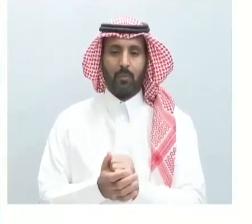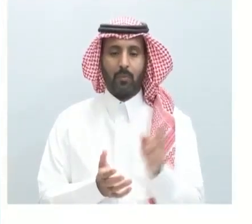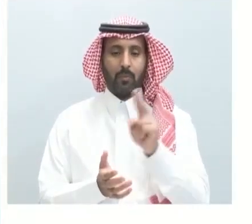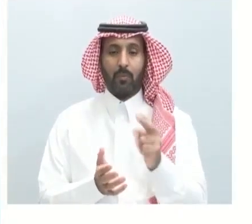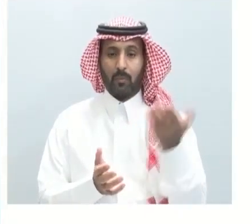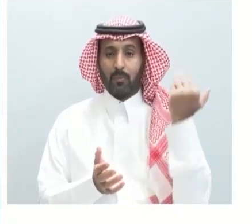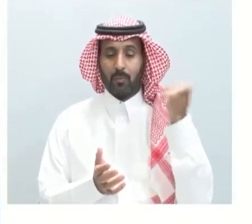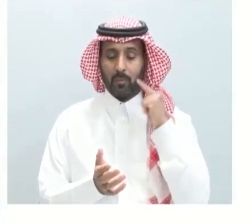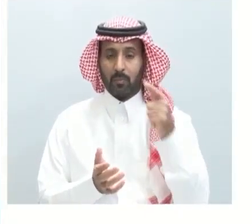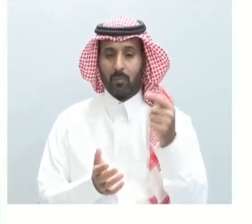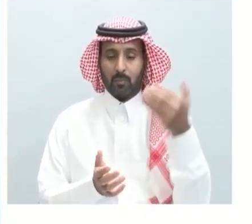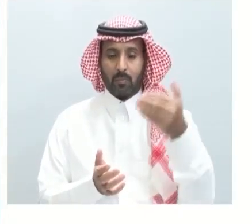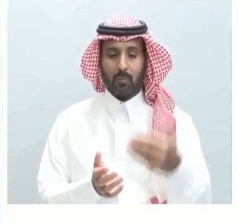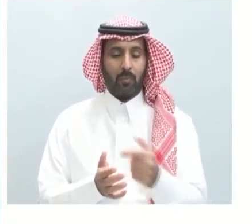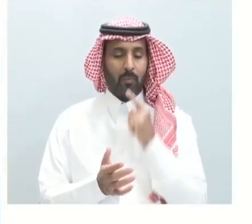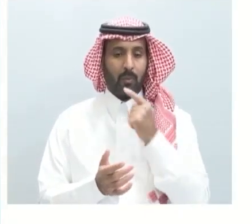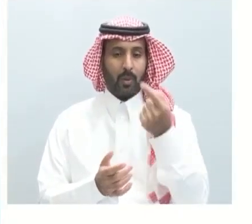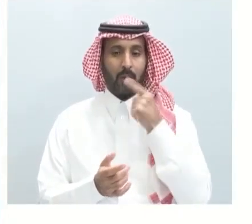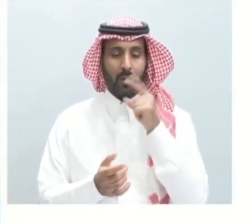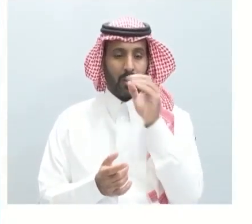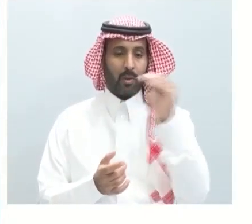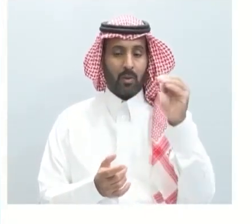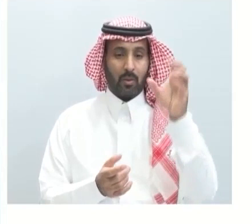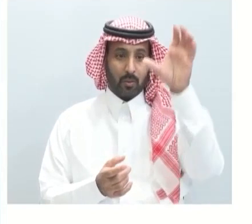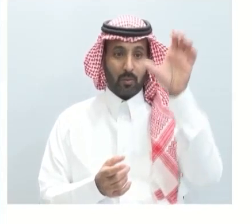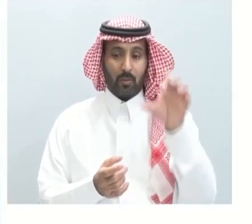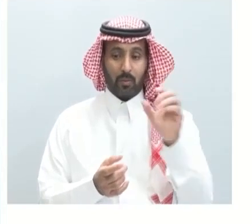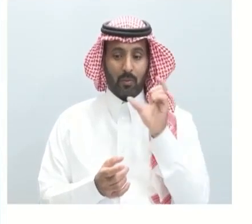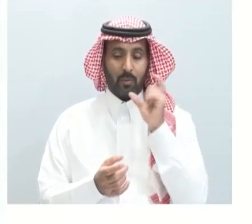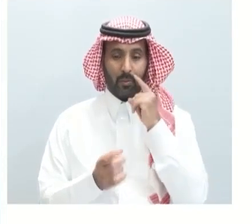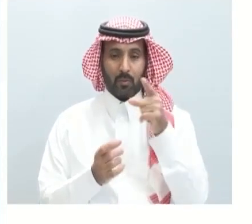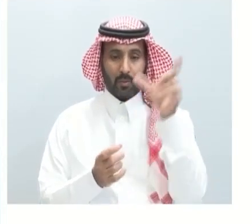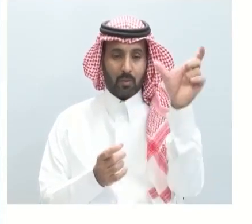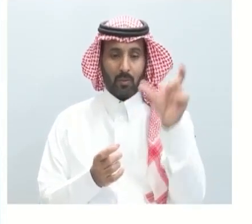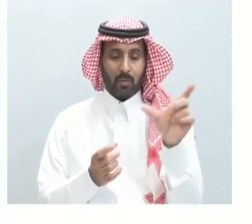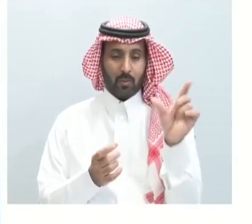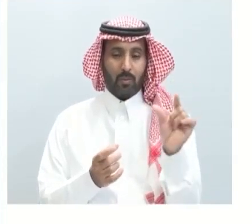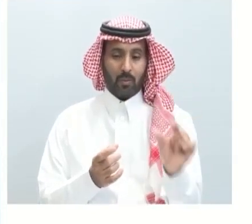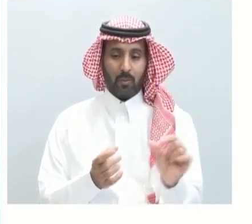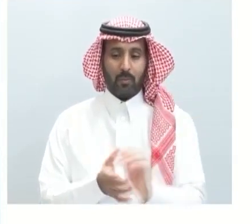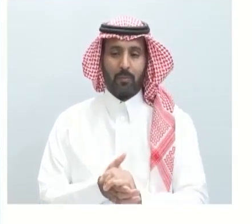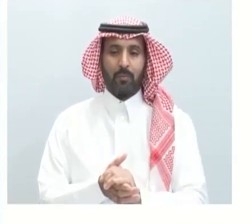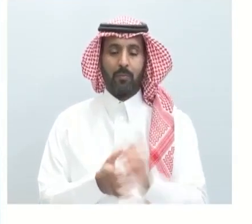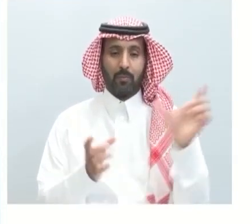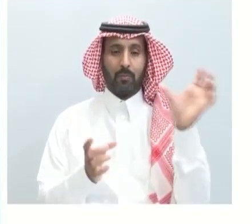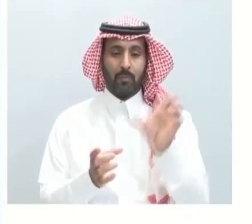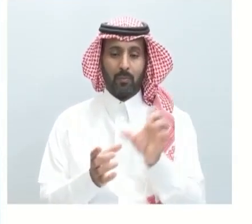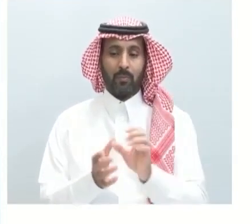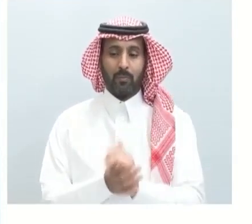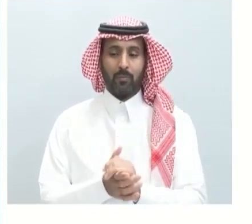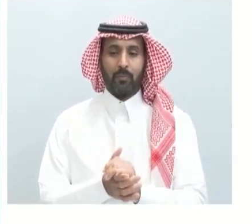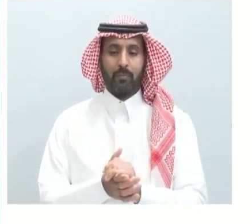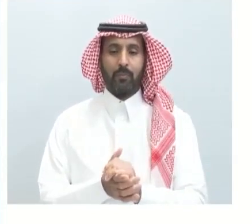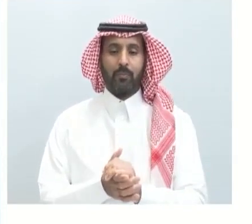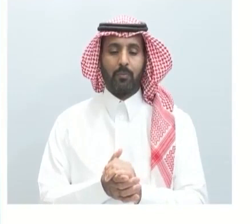back to our question here complete each sentence with an idiom shown be sure to put each idiom in the correct